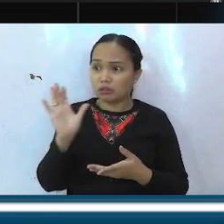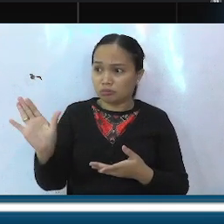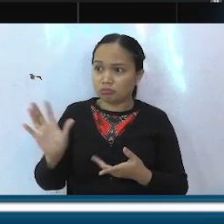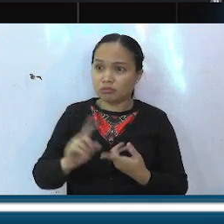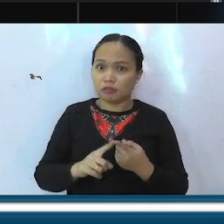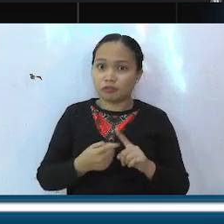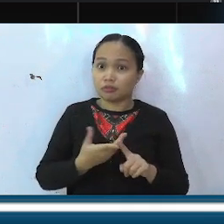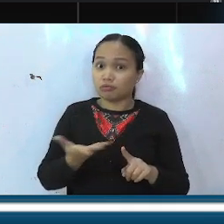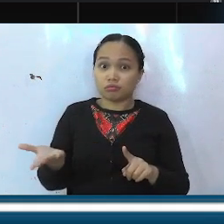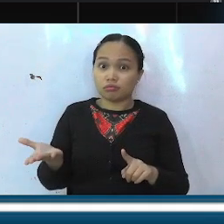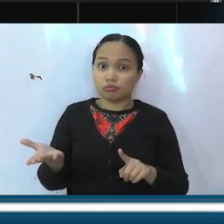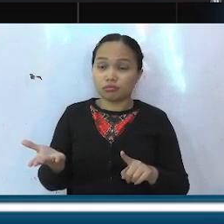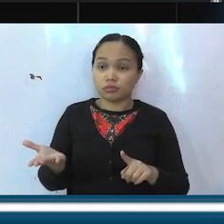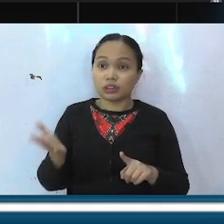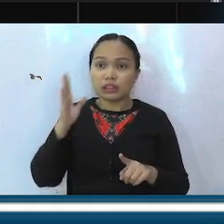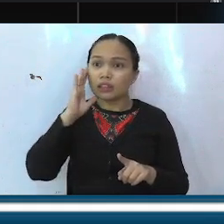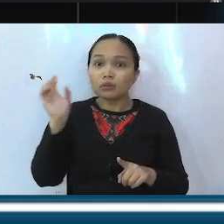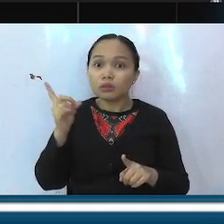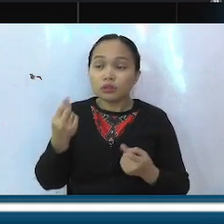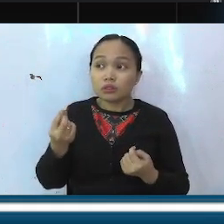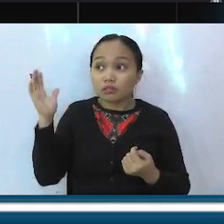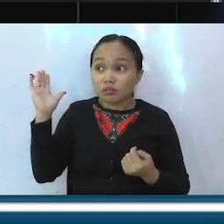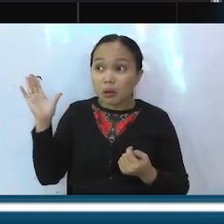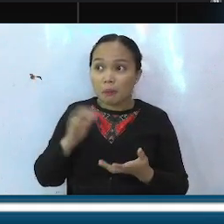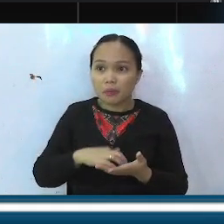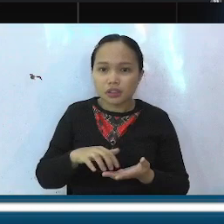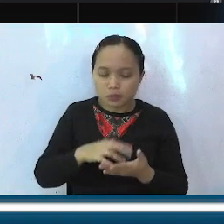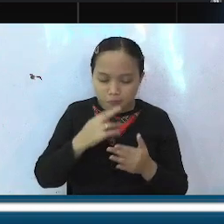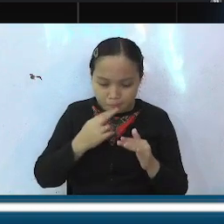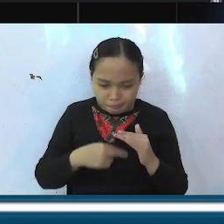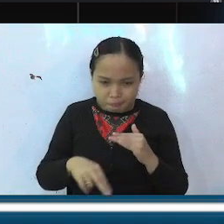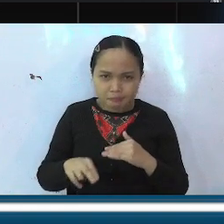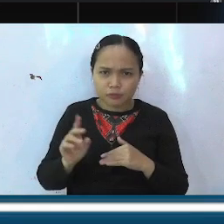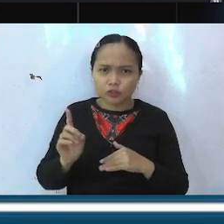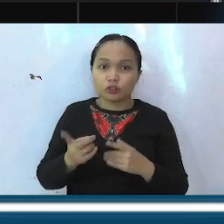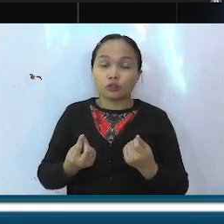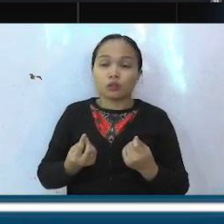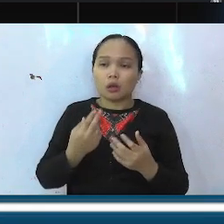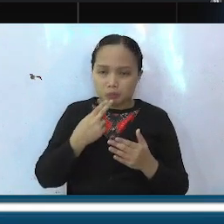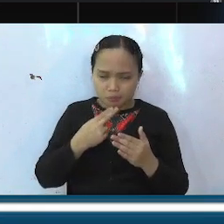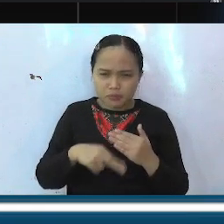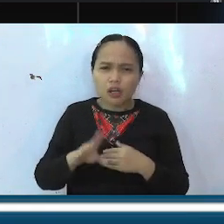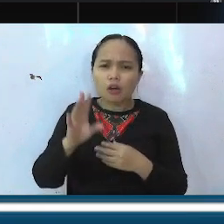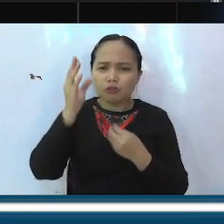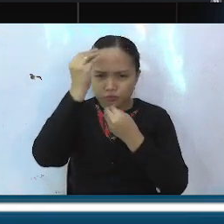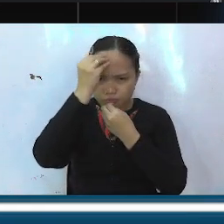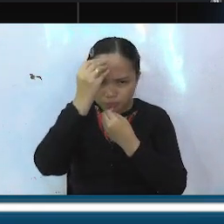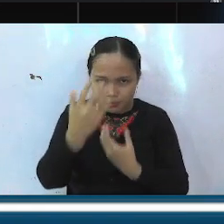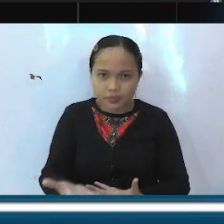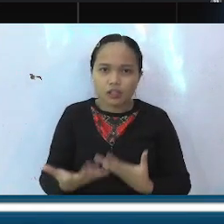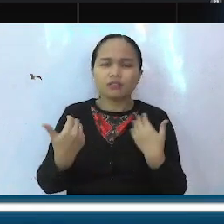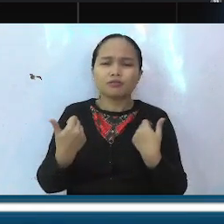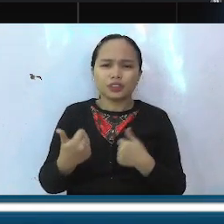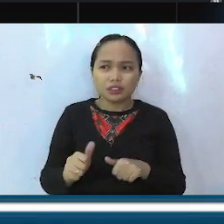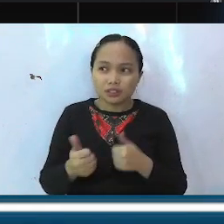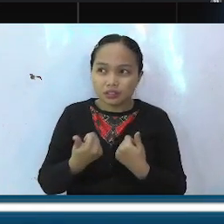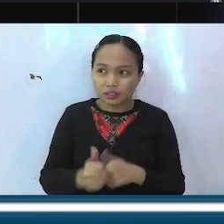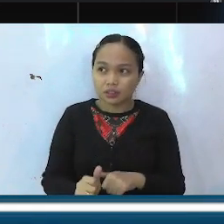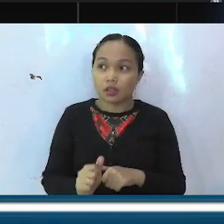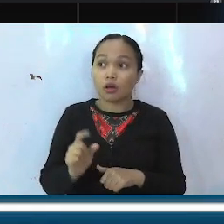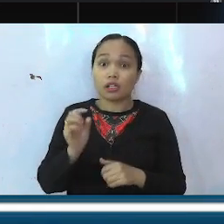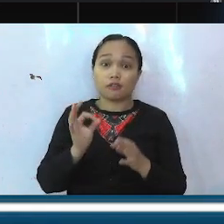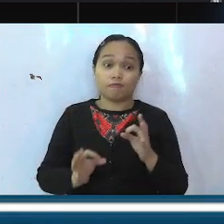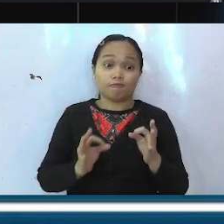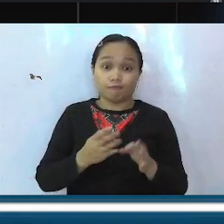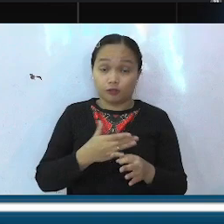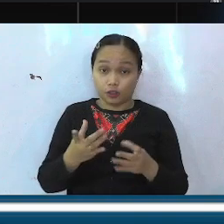Amen. Amen. He's practicing humility. You see, gawin nyo yung ginawa niya, magpasakop kayo, sumunod kayo. And I'm telling you, you will